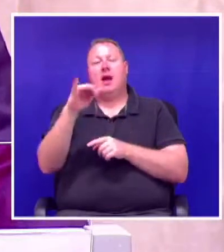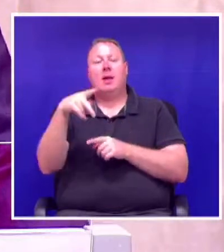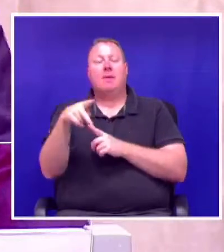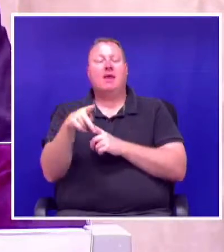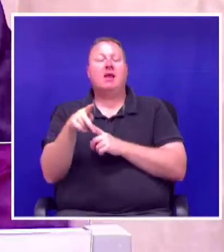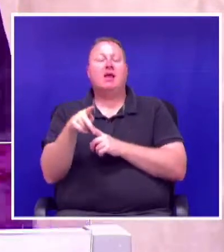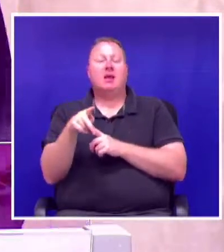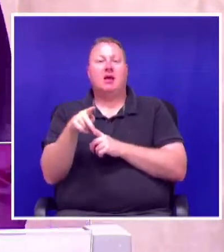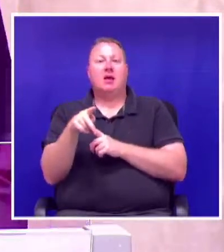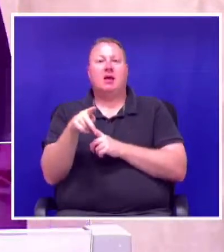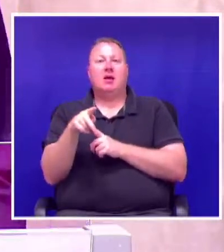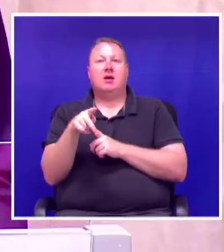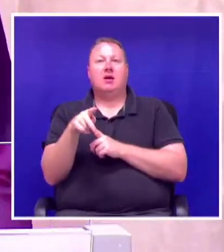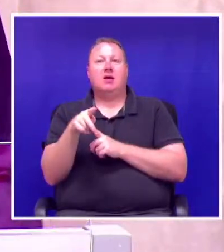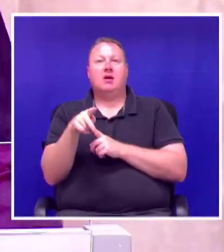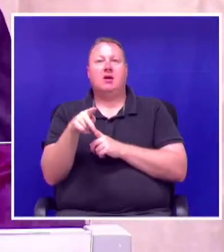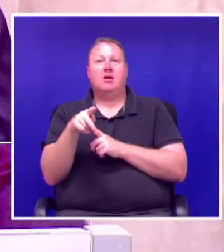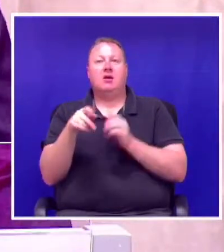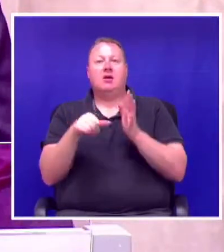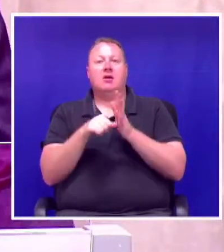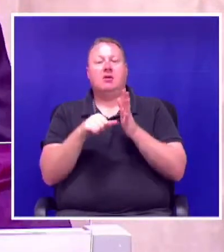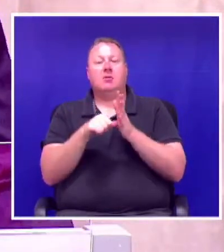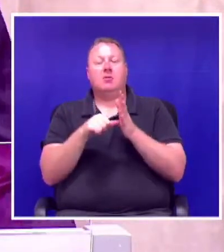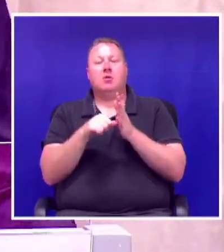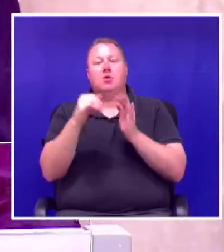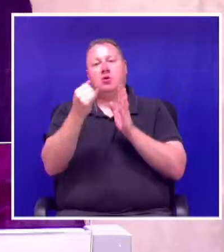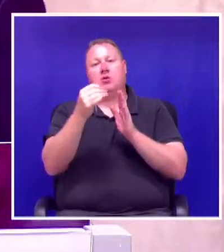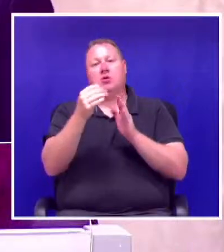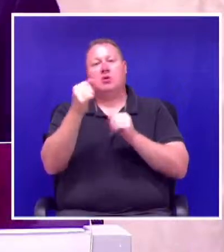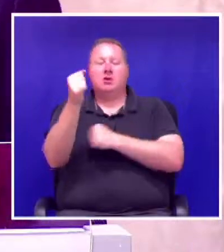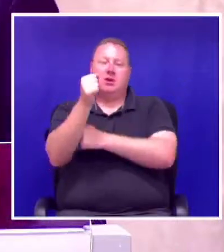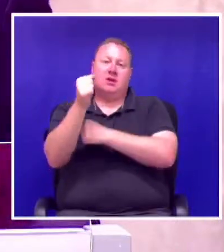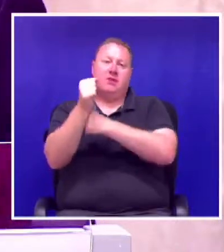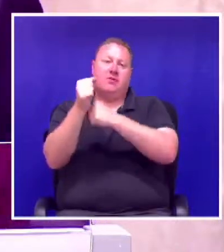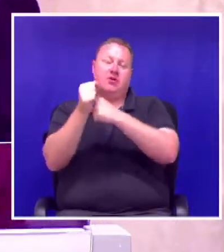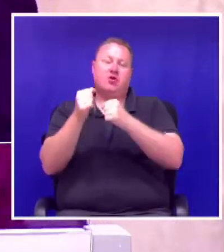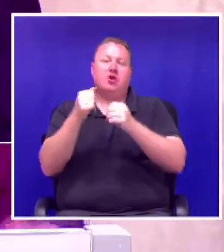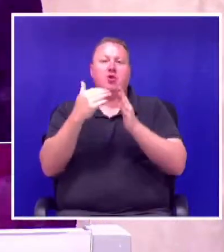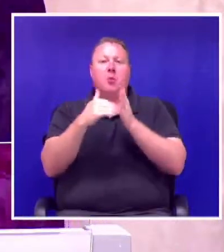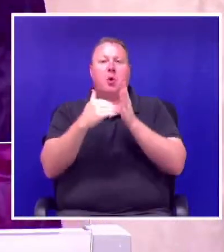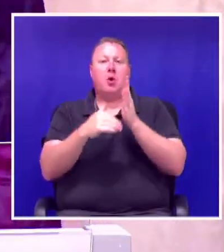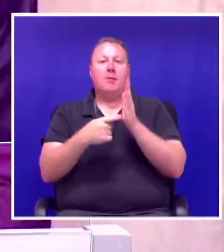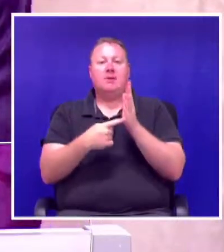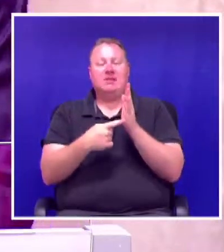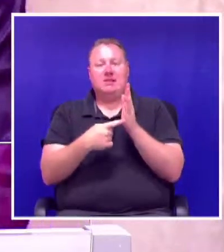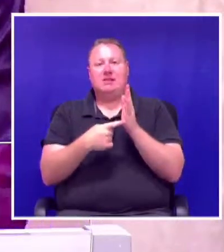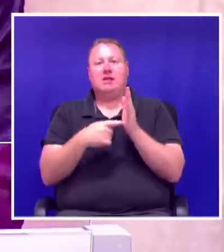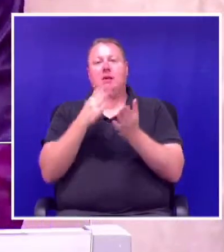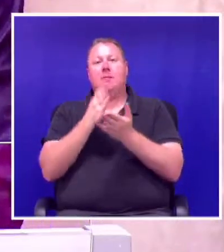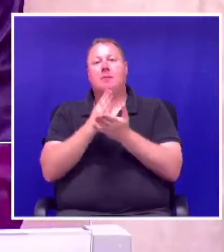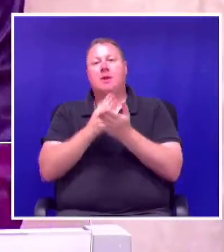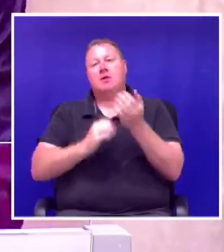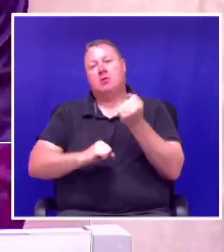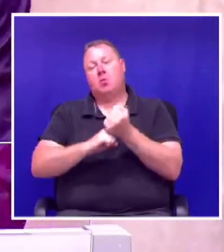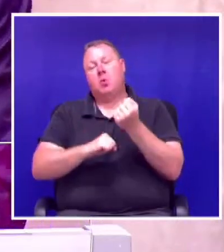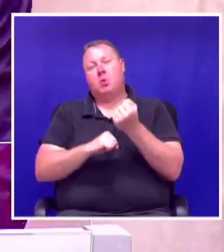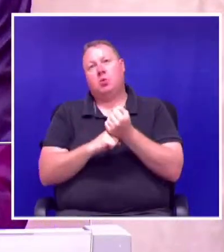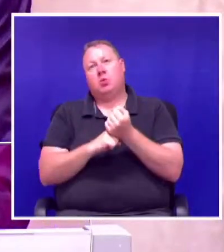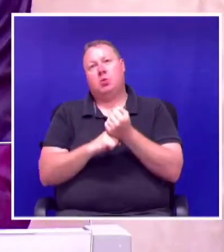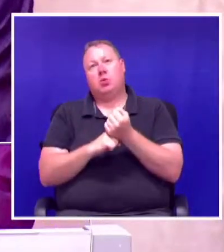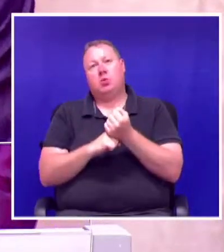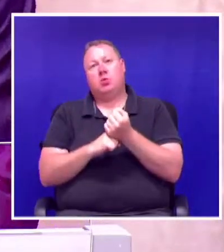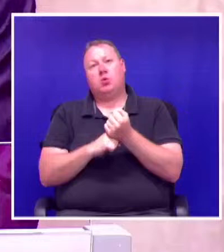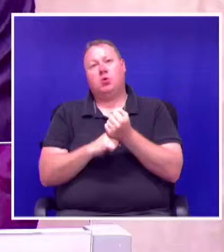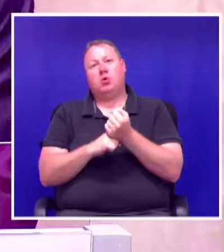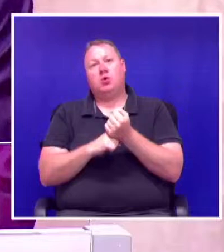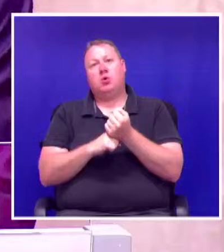is your critical infrastructure program, is meant to support these